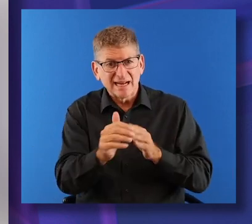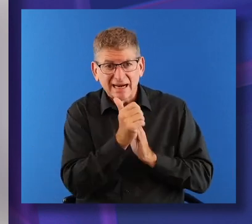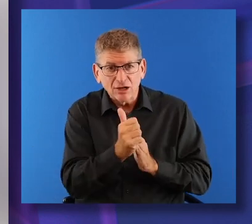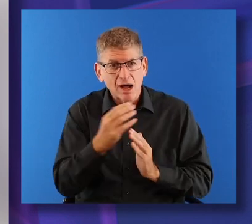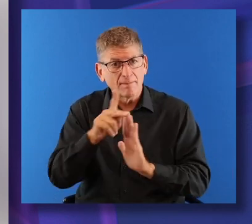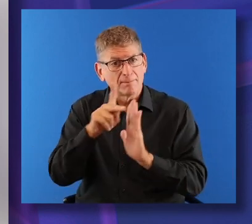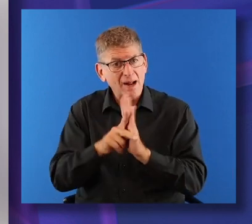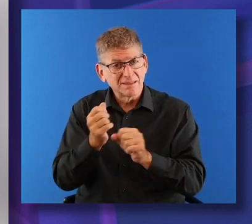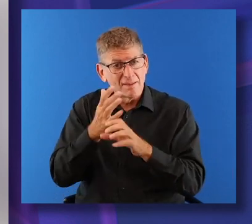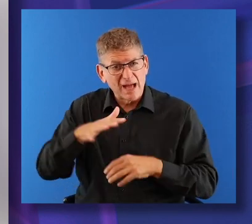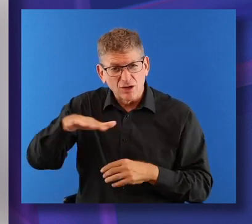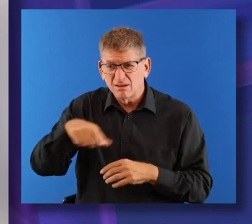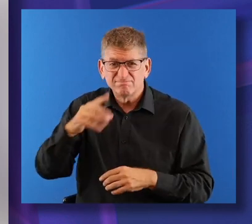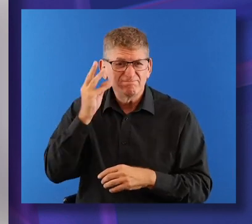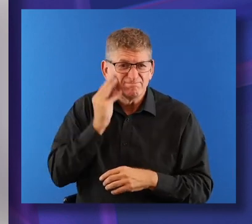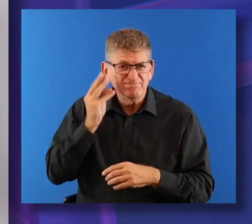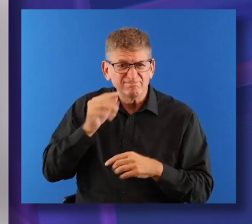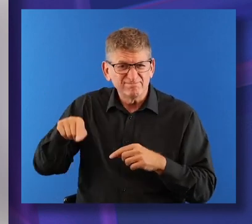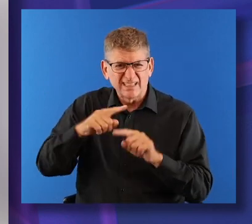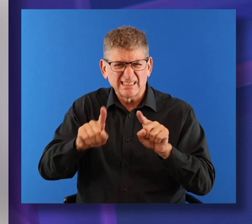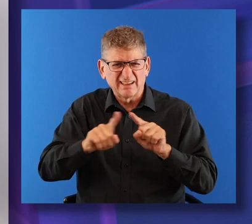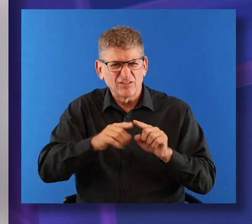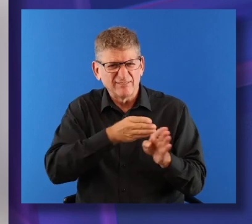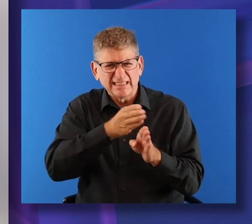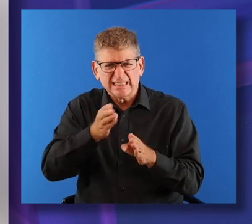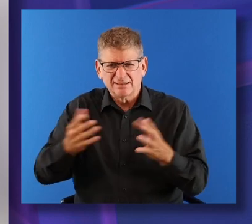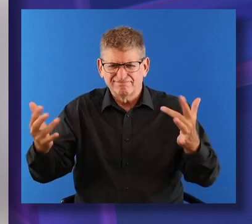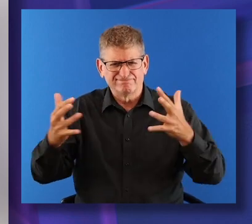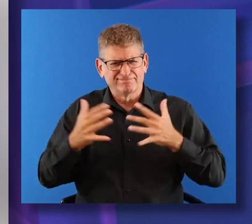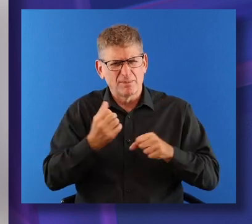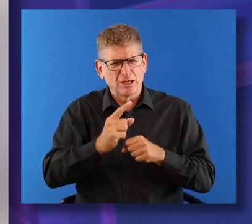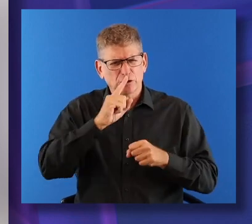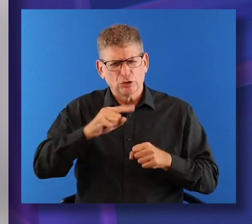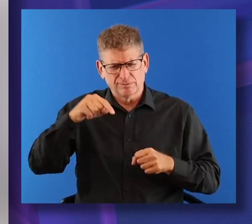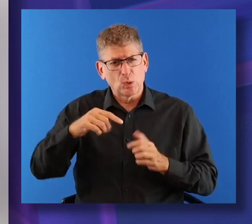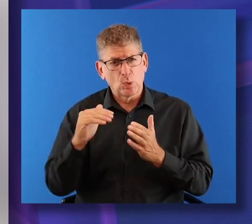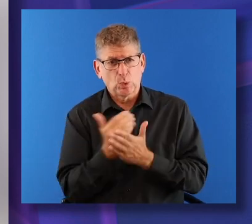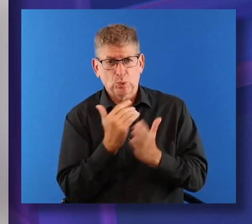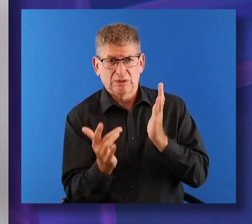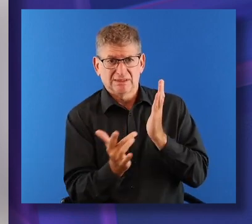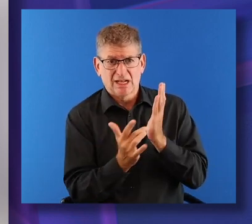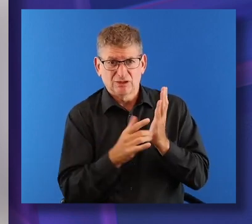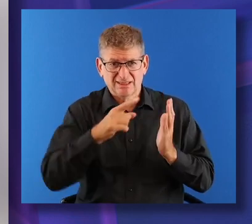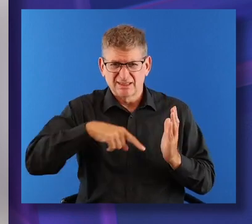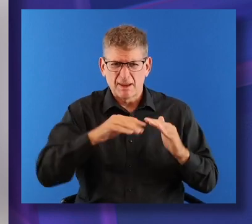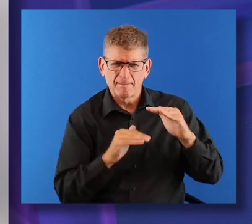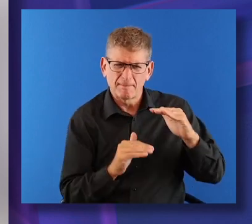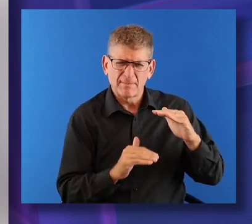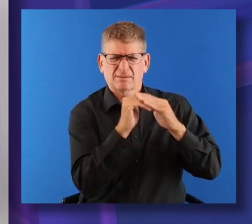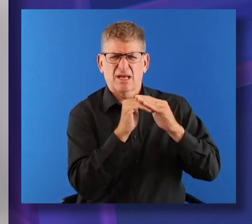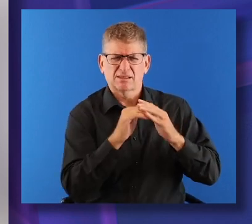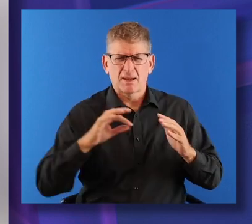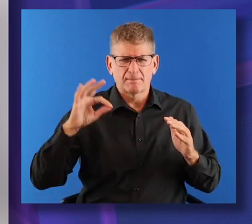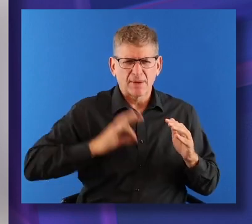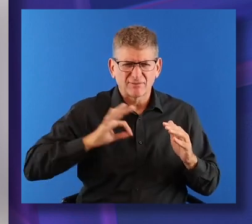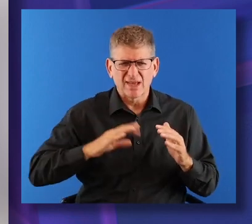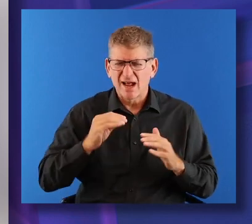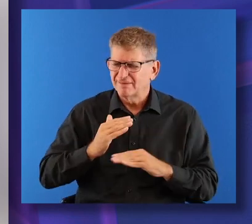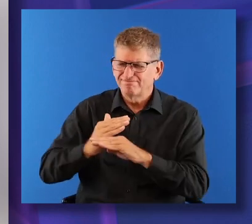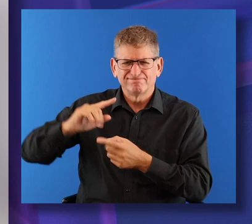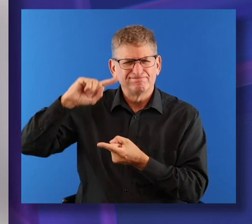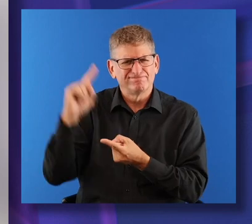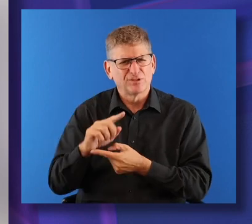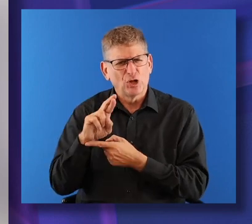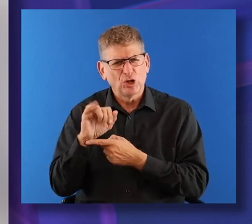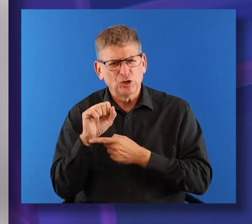other fields, working to ensure that new technologies maximize benefits and mitigate risks. We are particularly excited to